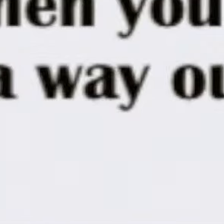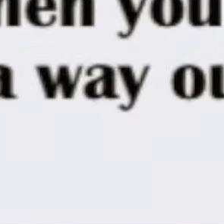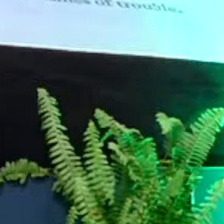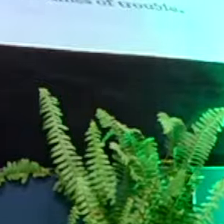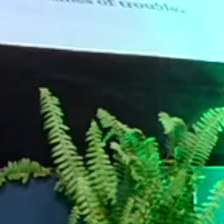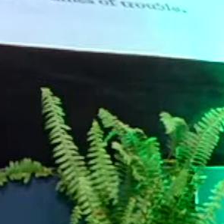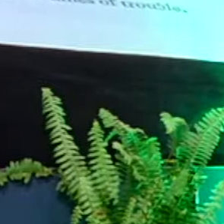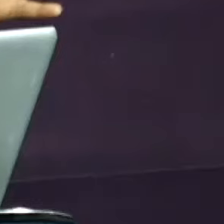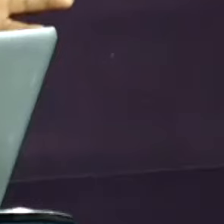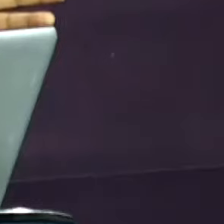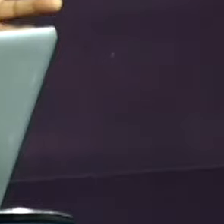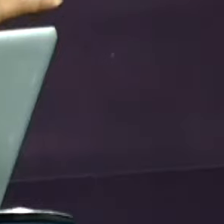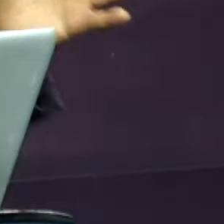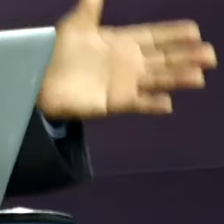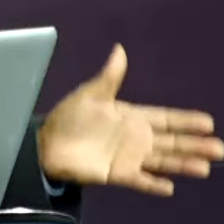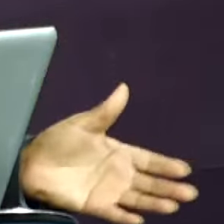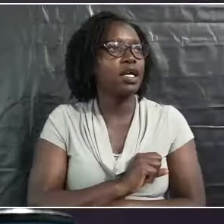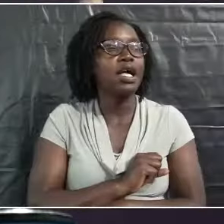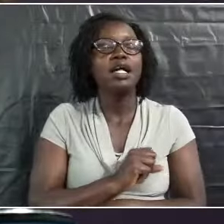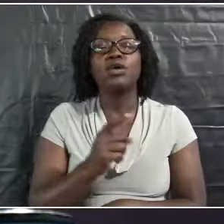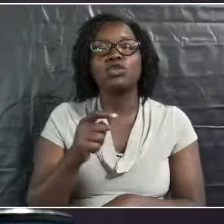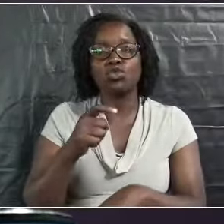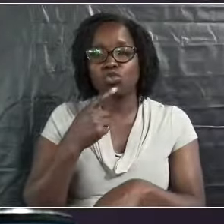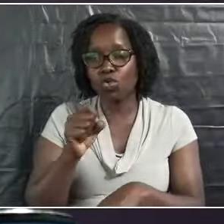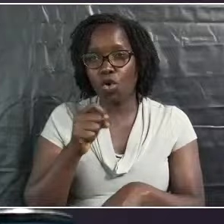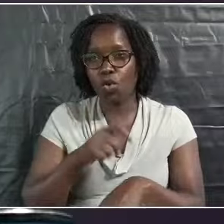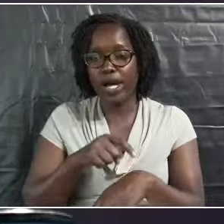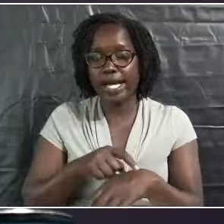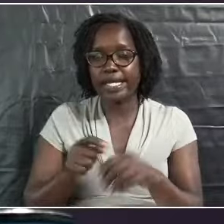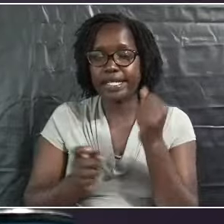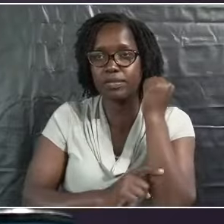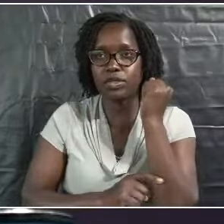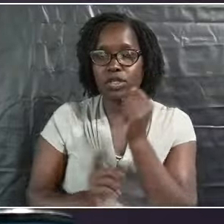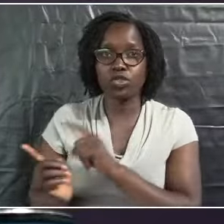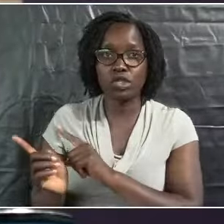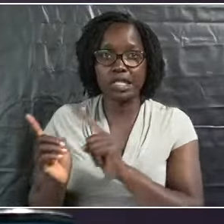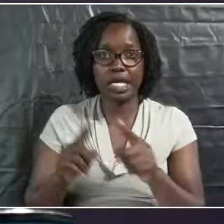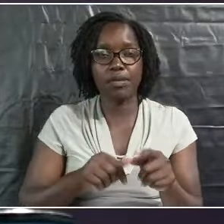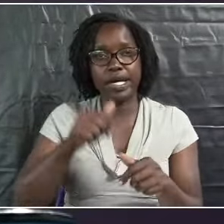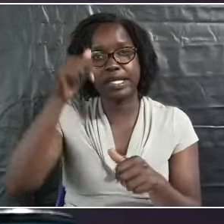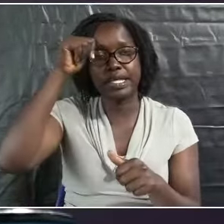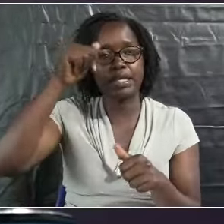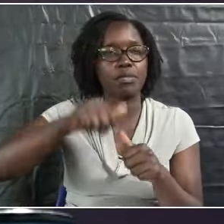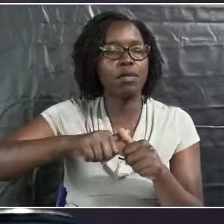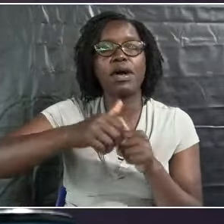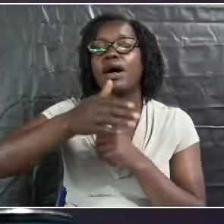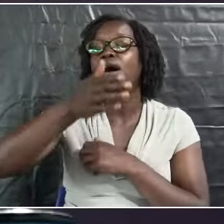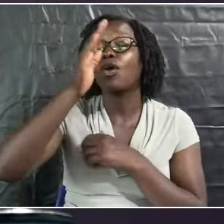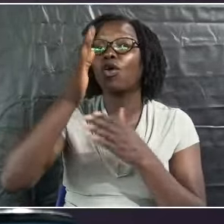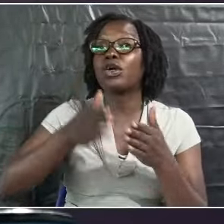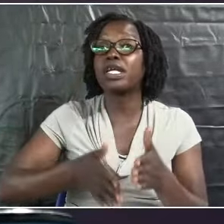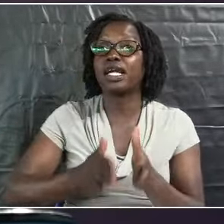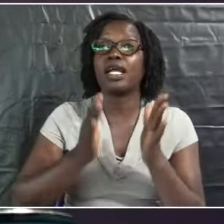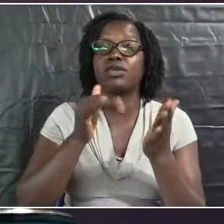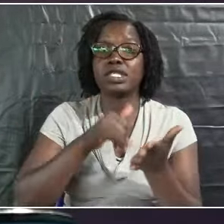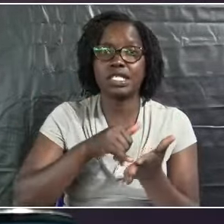it. So when temptation come, and remember, God allows it